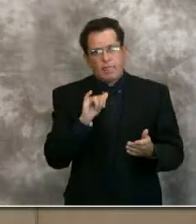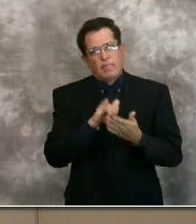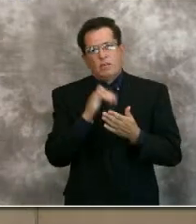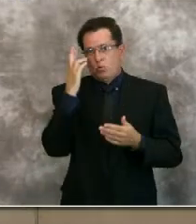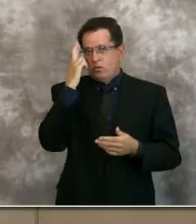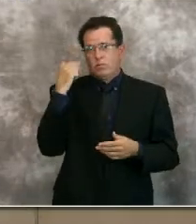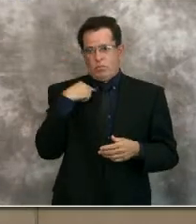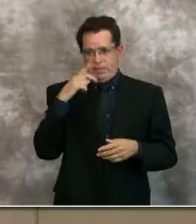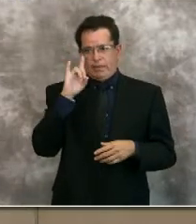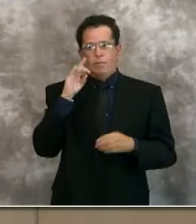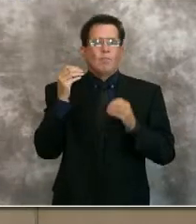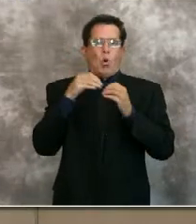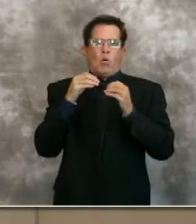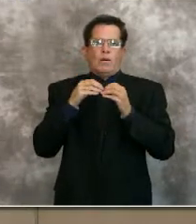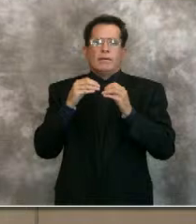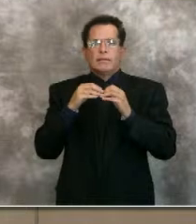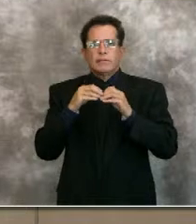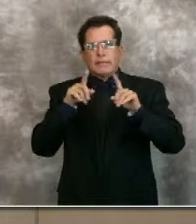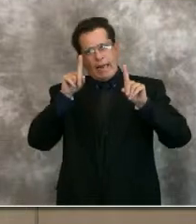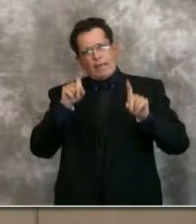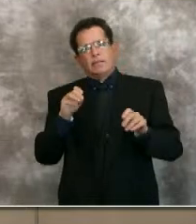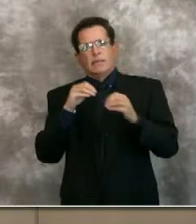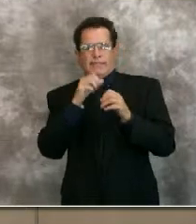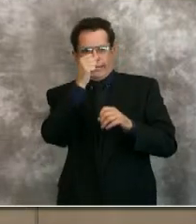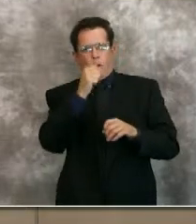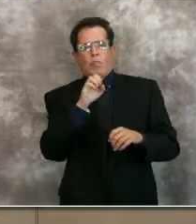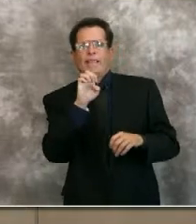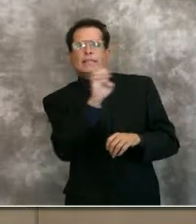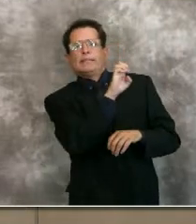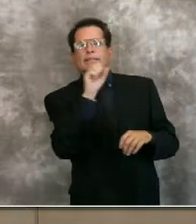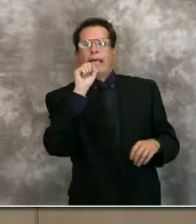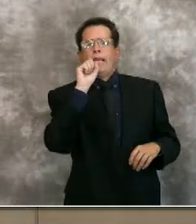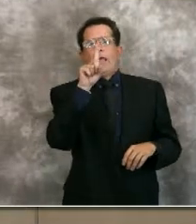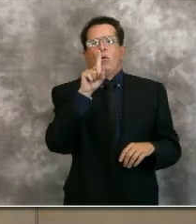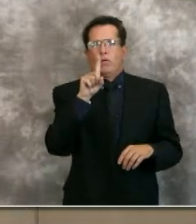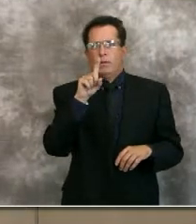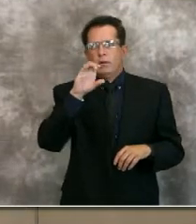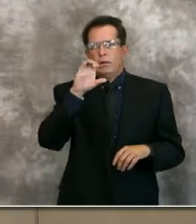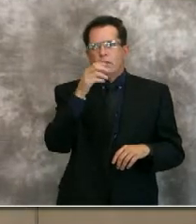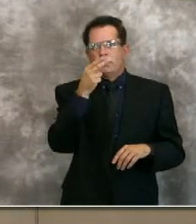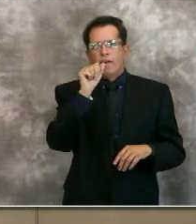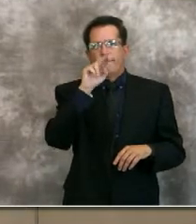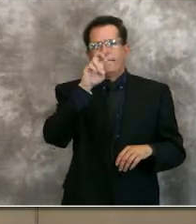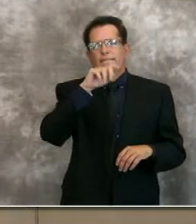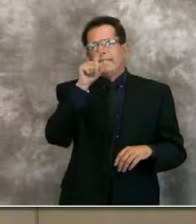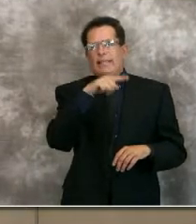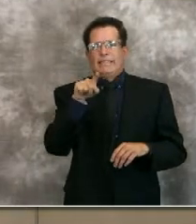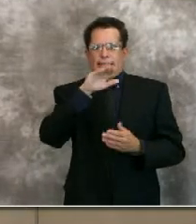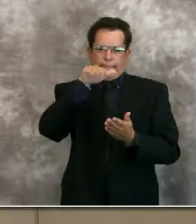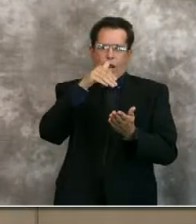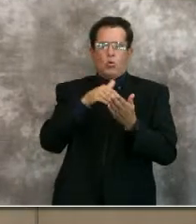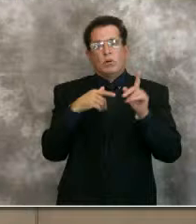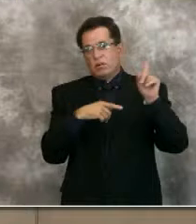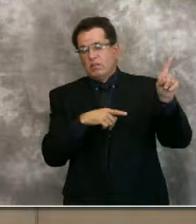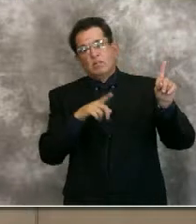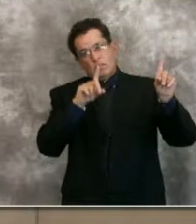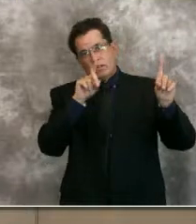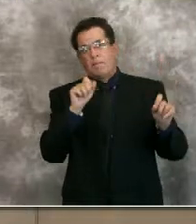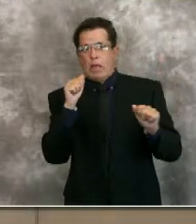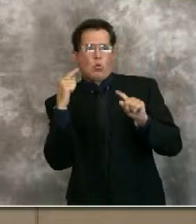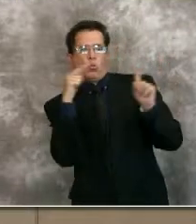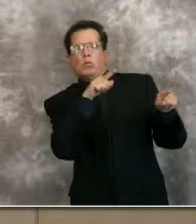did establish a site in southeastern San Diego, the Tubman Chavez Center site, where it requires no